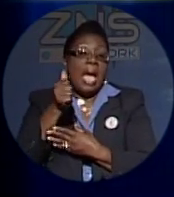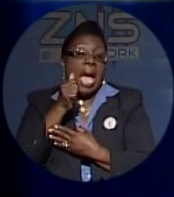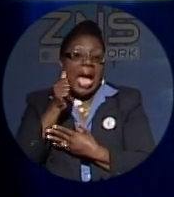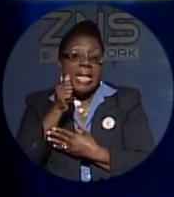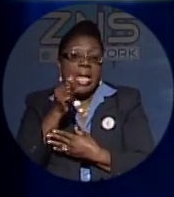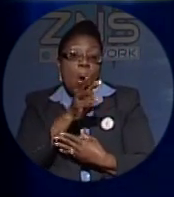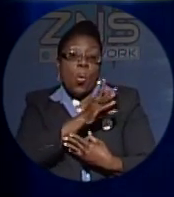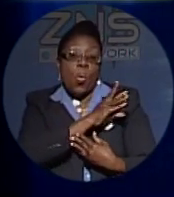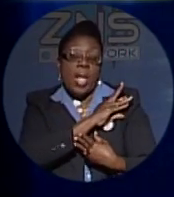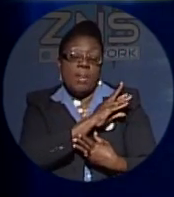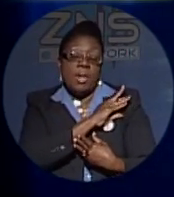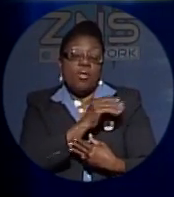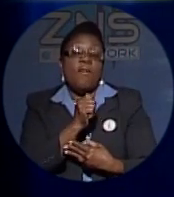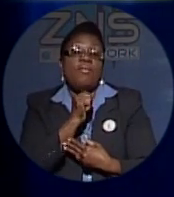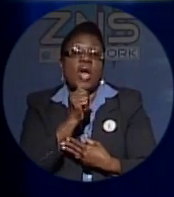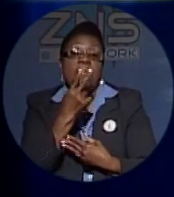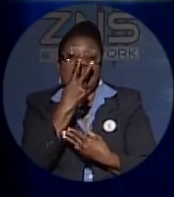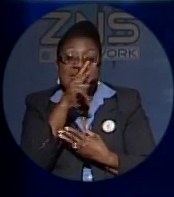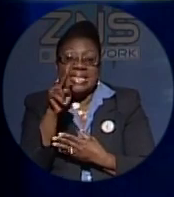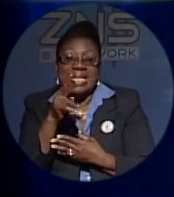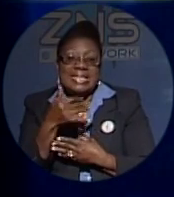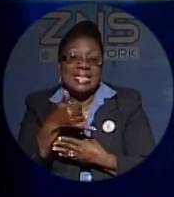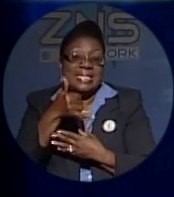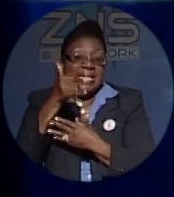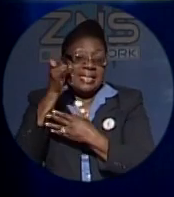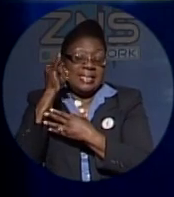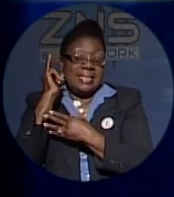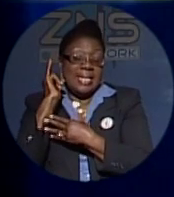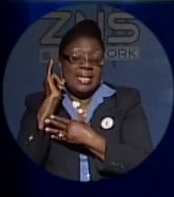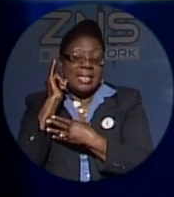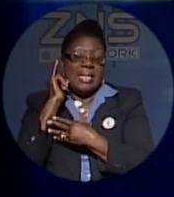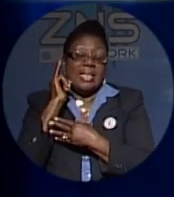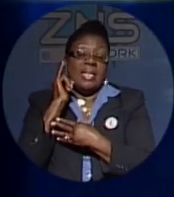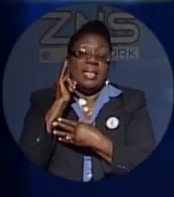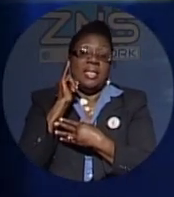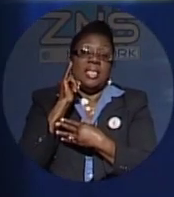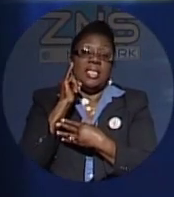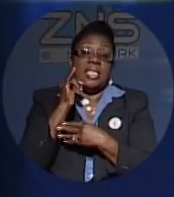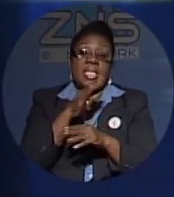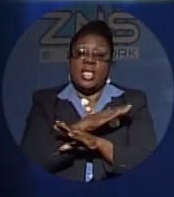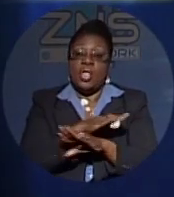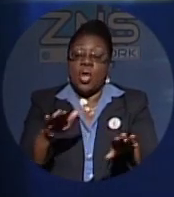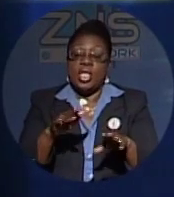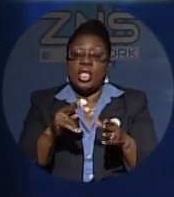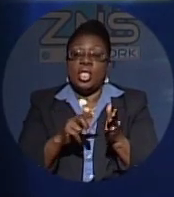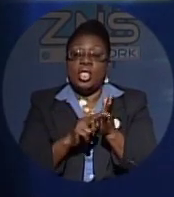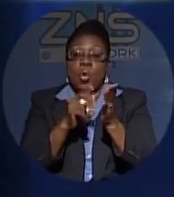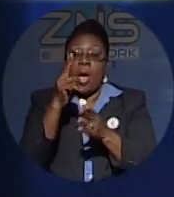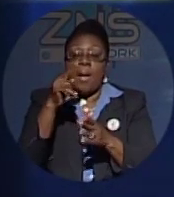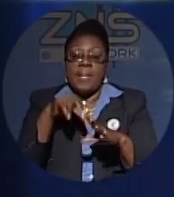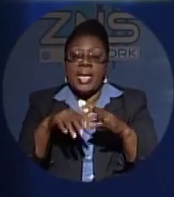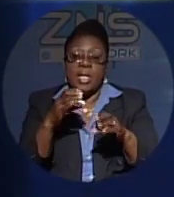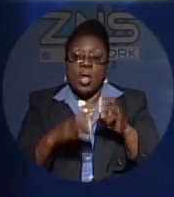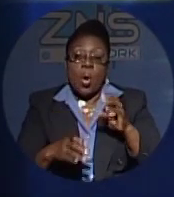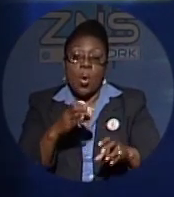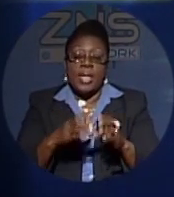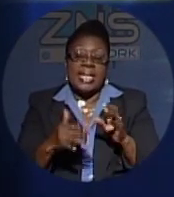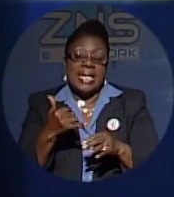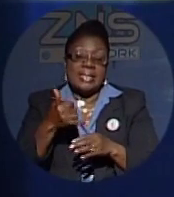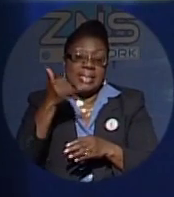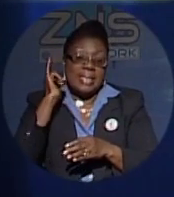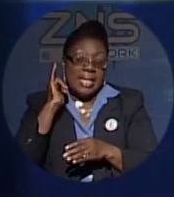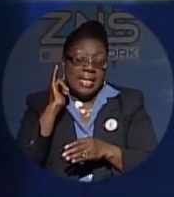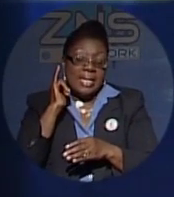since yesterday. The alarm was raised when she failed to appear for her ongoing court case today. Wilmott is a resident of Golden Gates No.